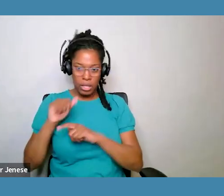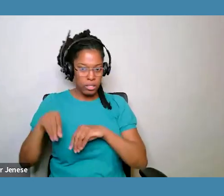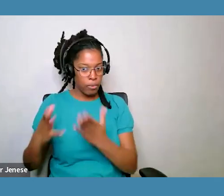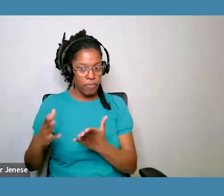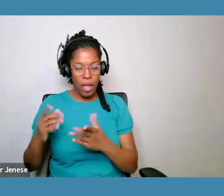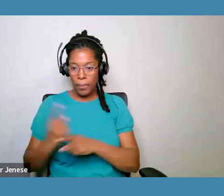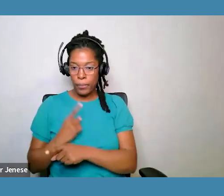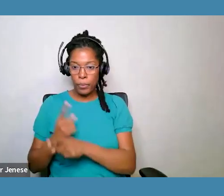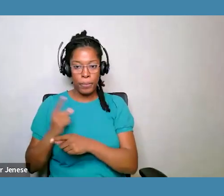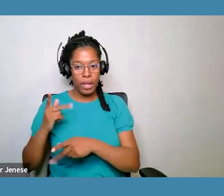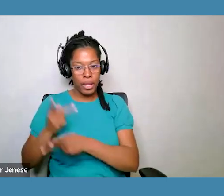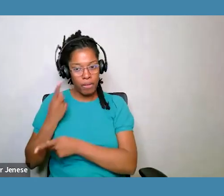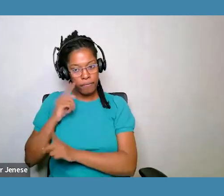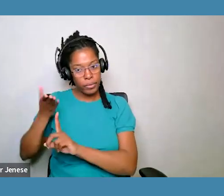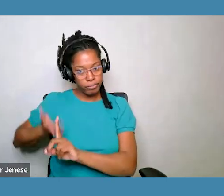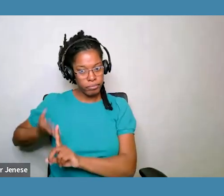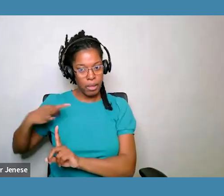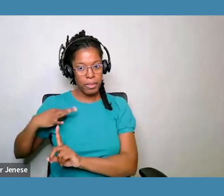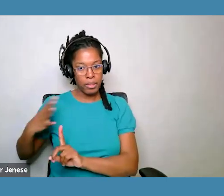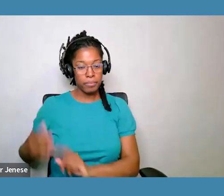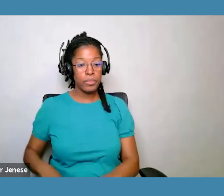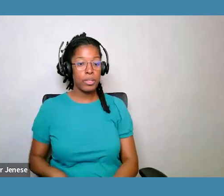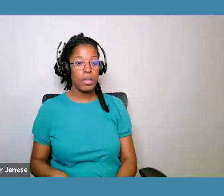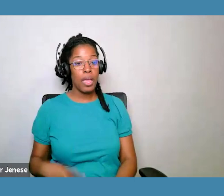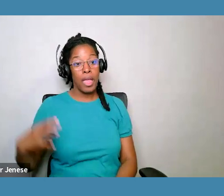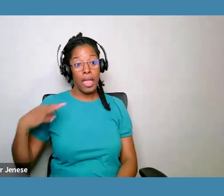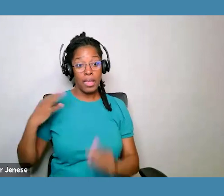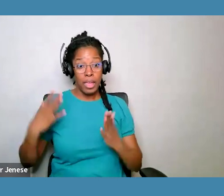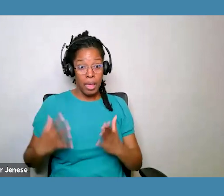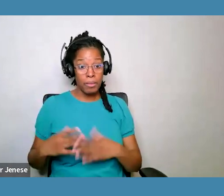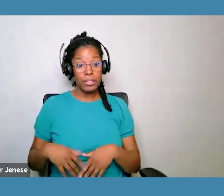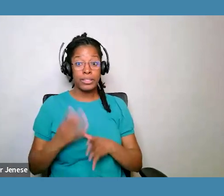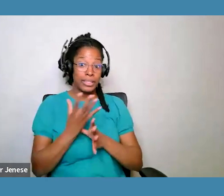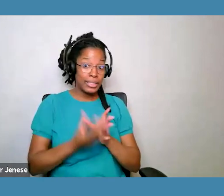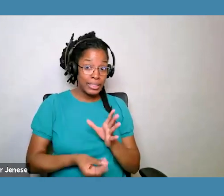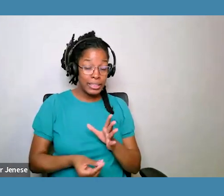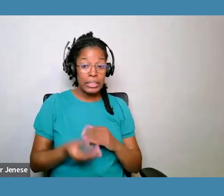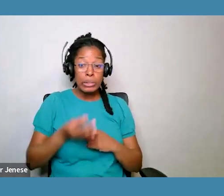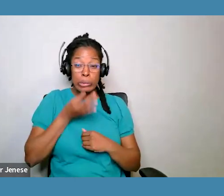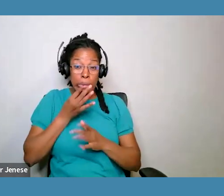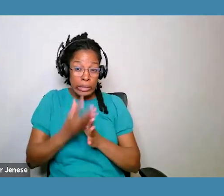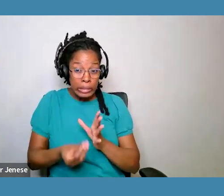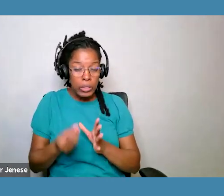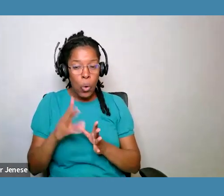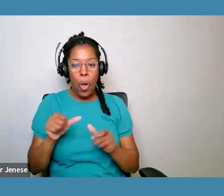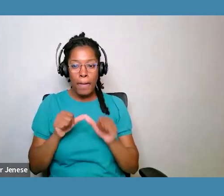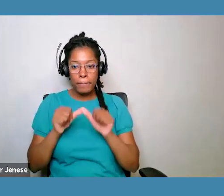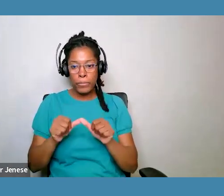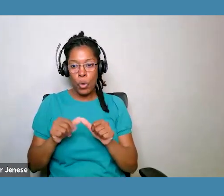care. The caregiver is deceased, about to expire, or permanently disabled.